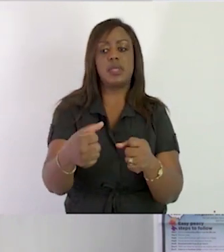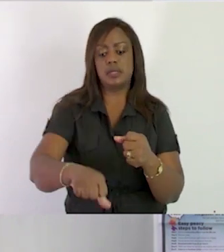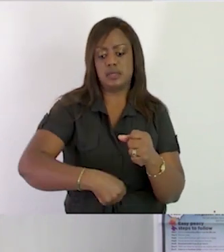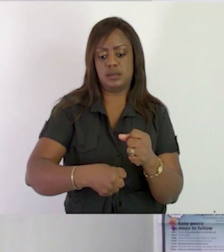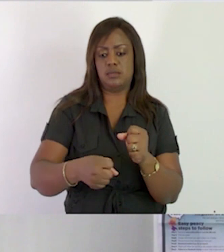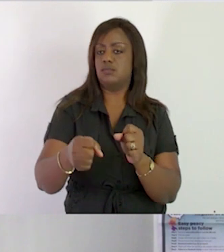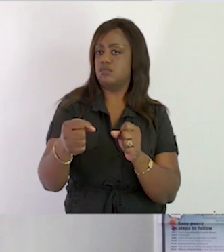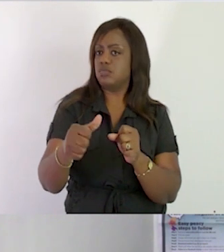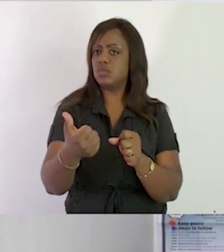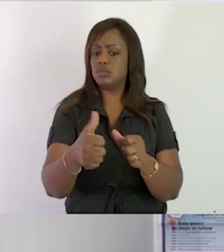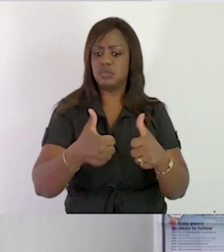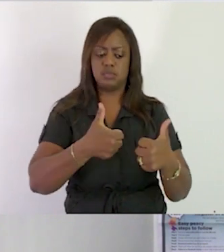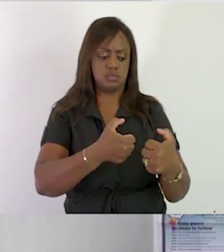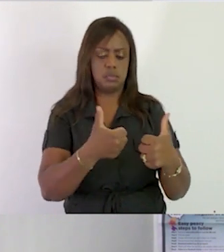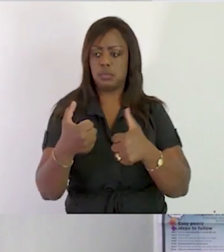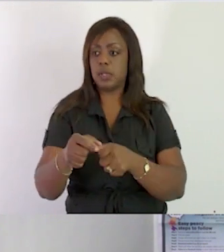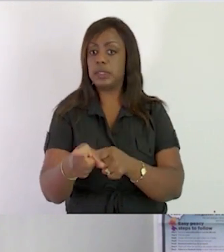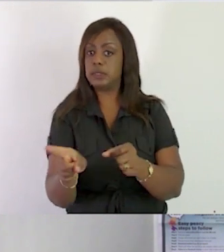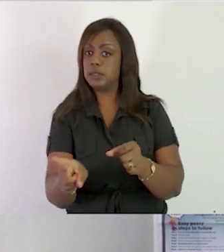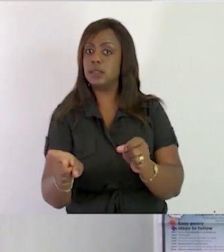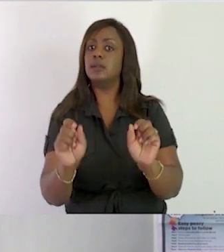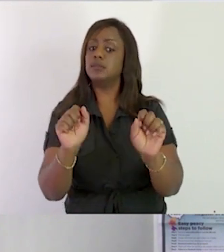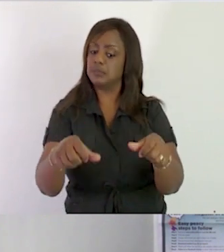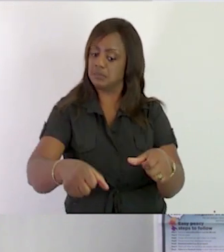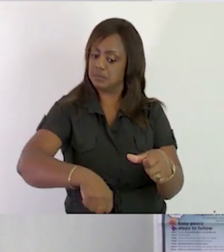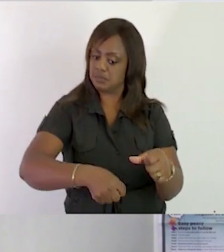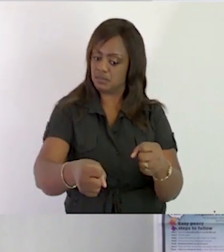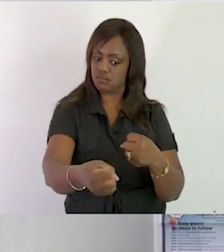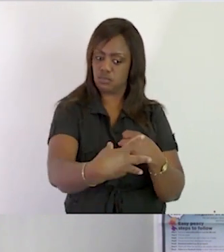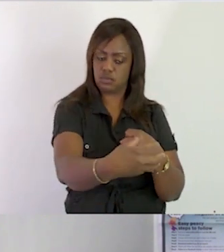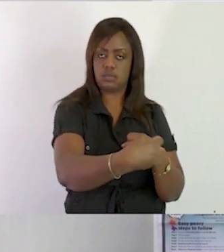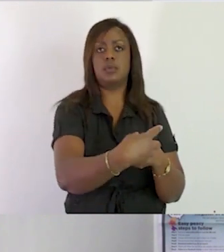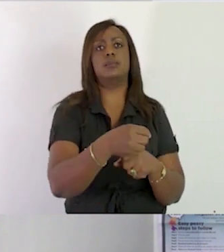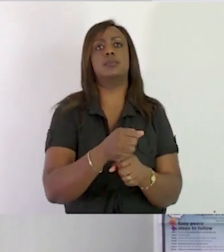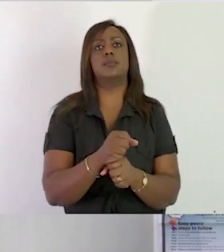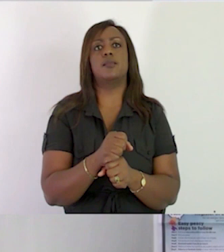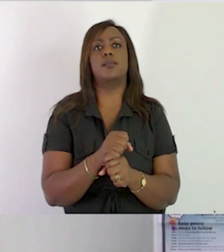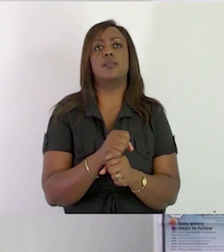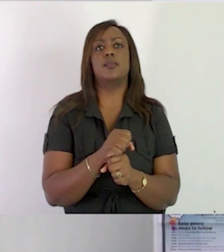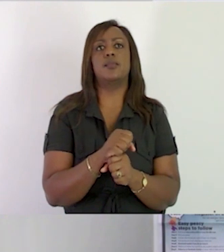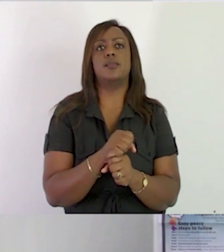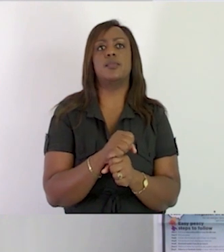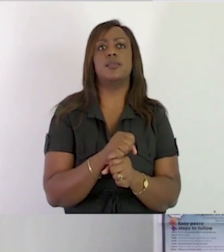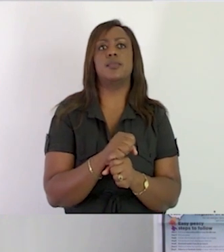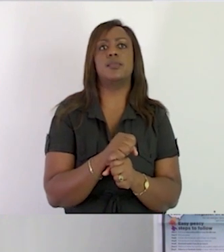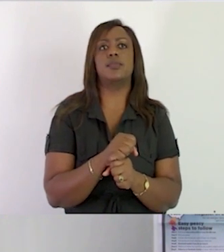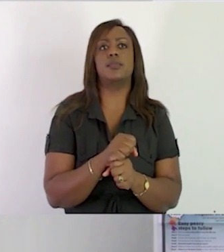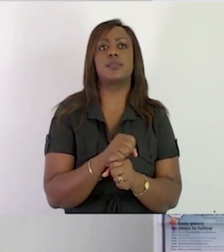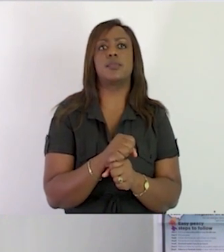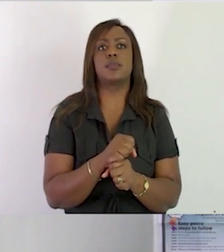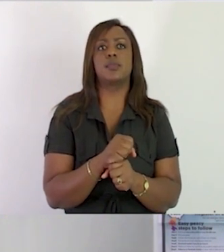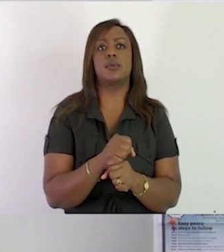which is, for example, unprotected sex, then they can contract an STD or STI, which is sexually transmitted